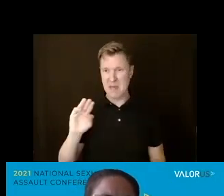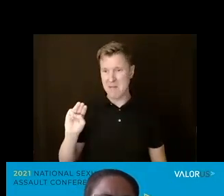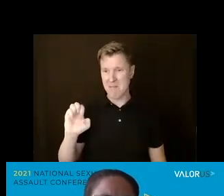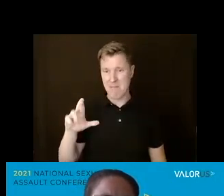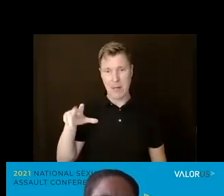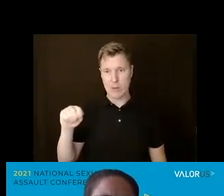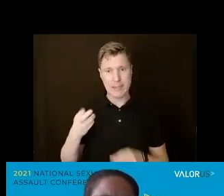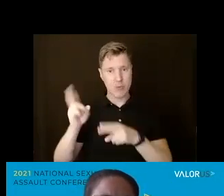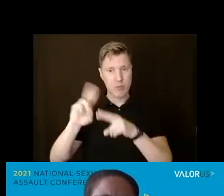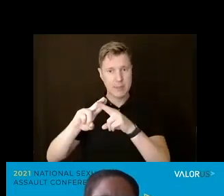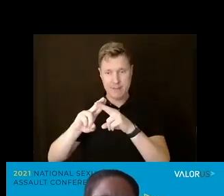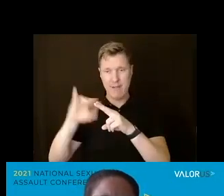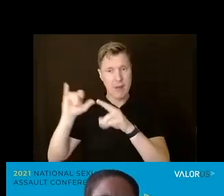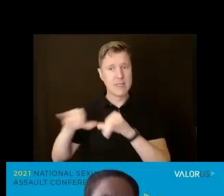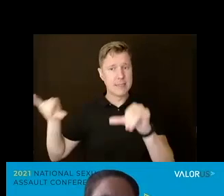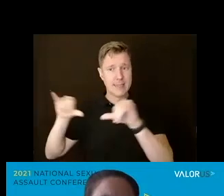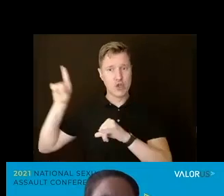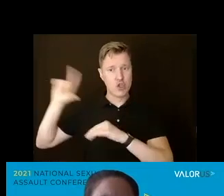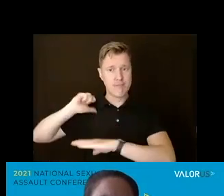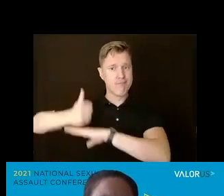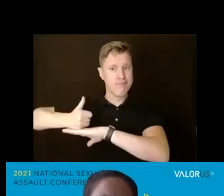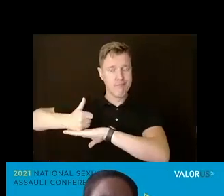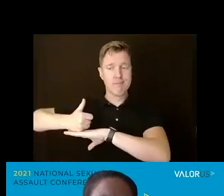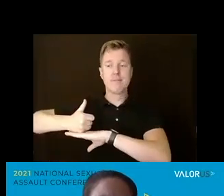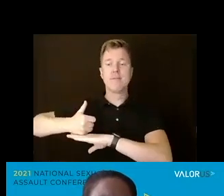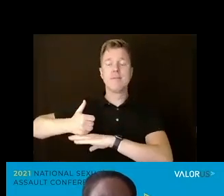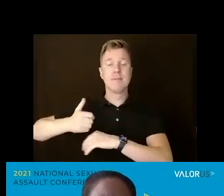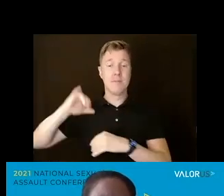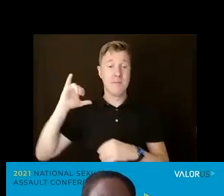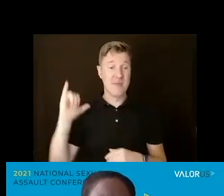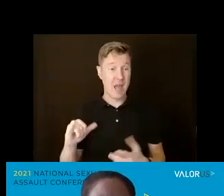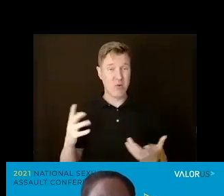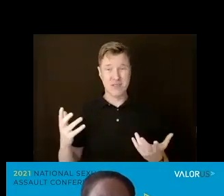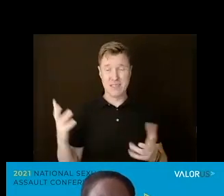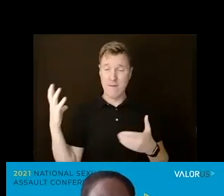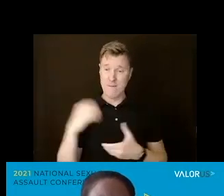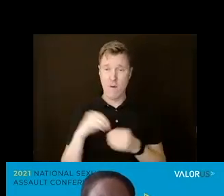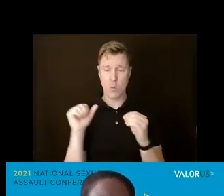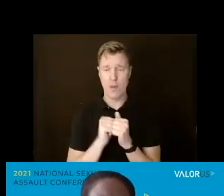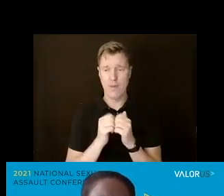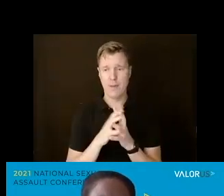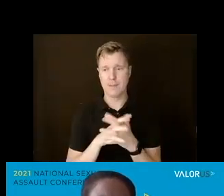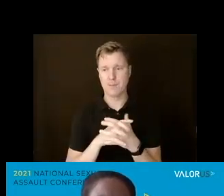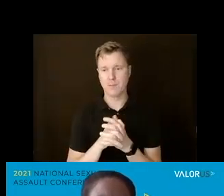And that was a standard that she set. And part of that was about, just really